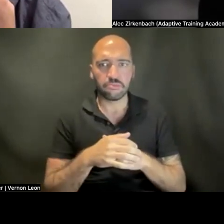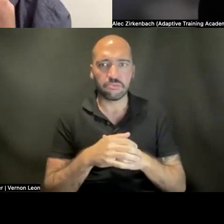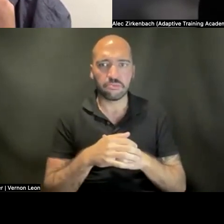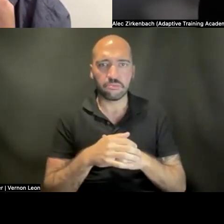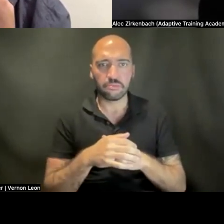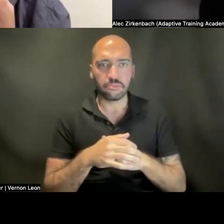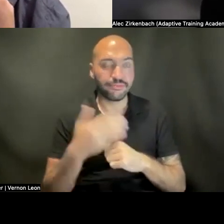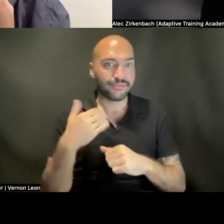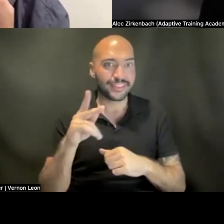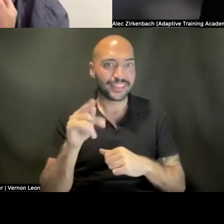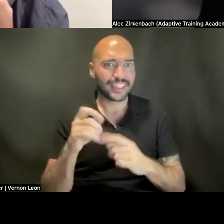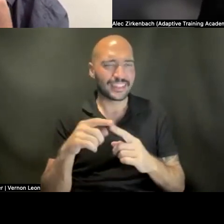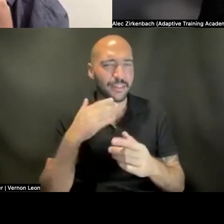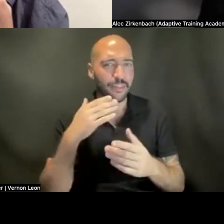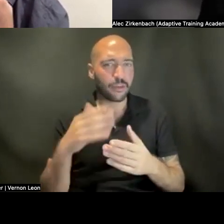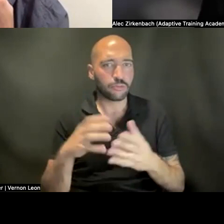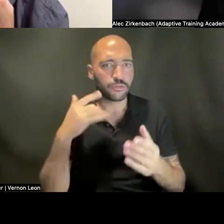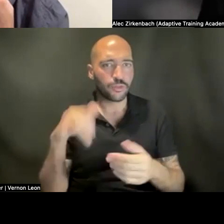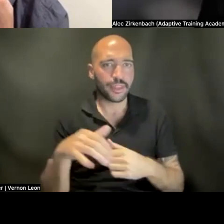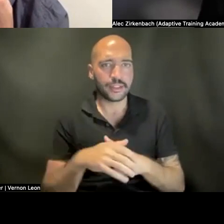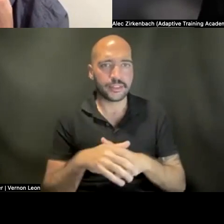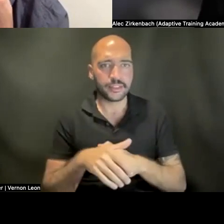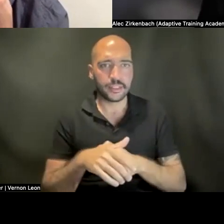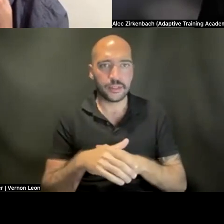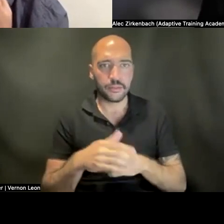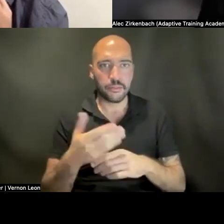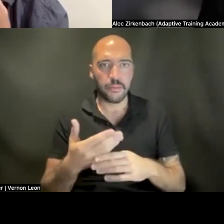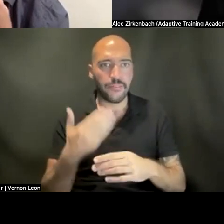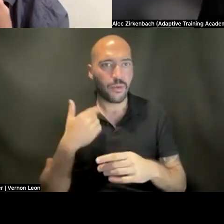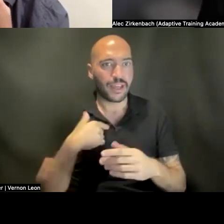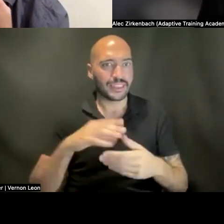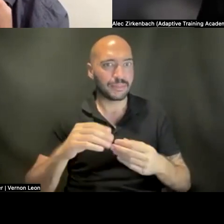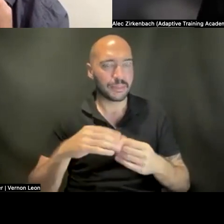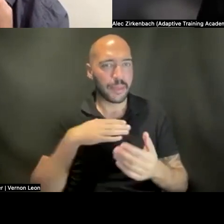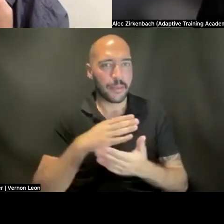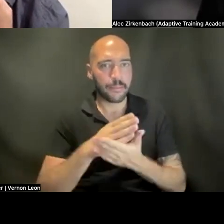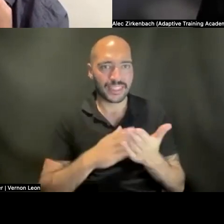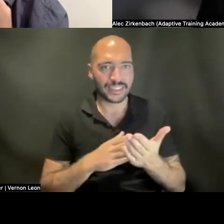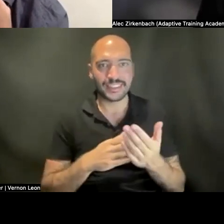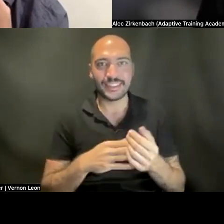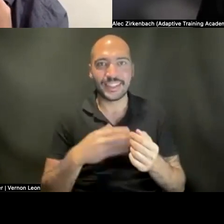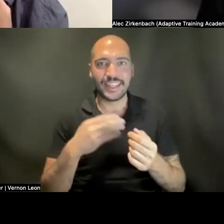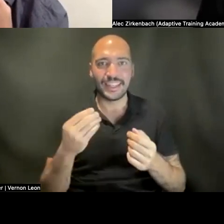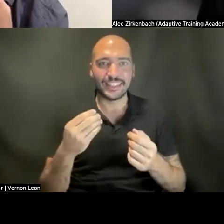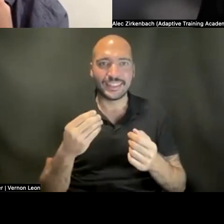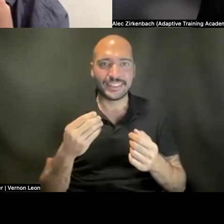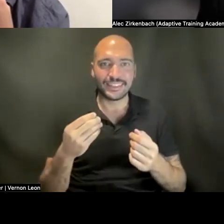Yeah, this is Katie. Thanks so much for that. Before I speak my piece and my, you know, kind of struggles